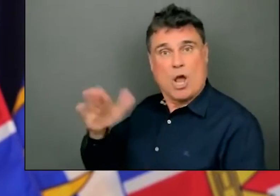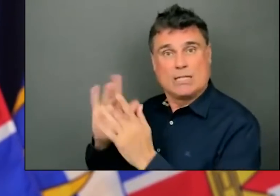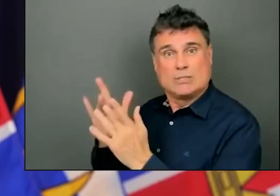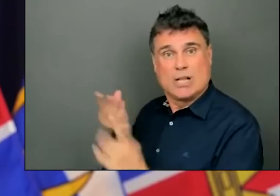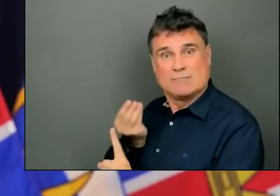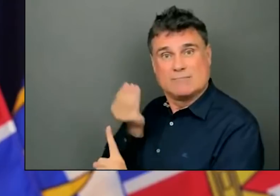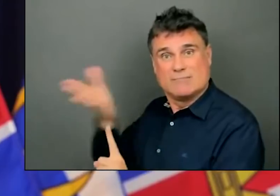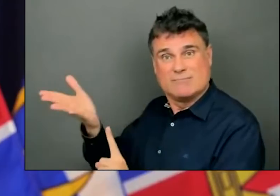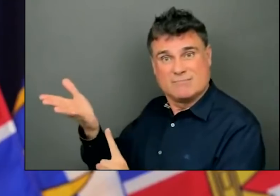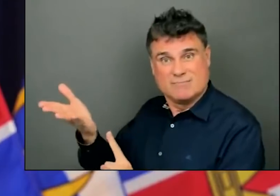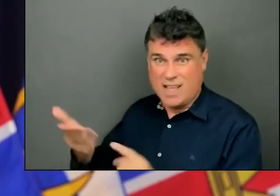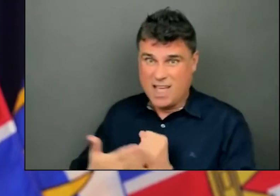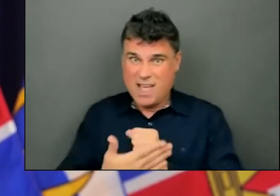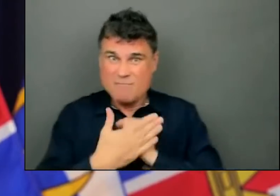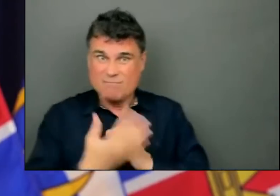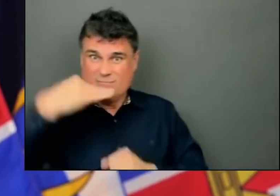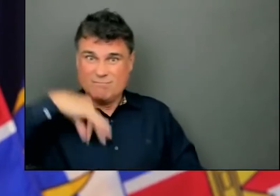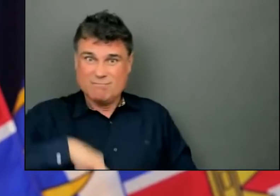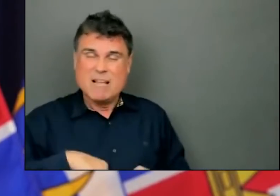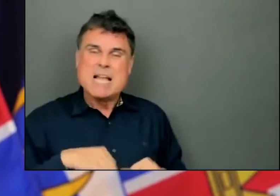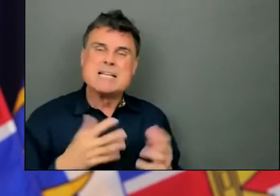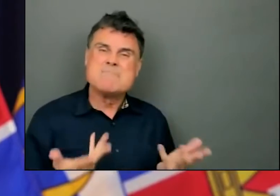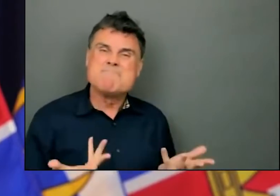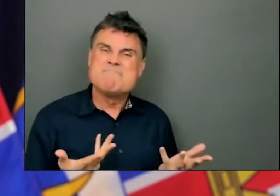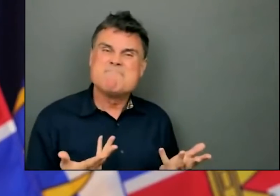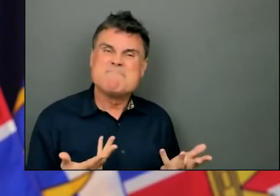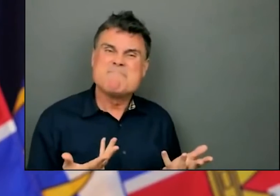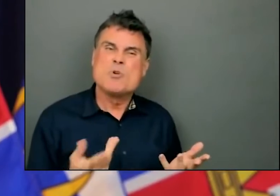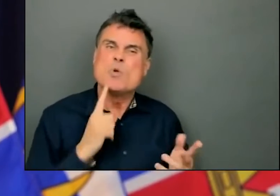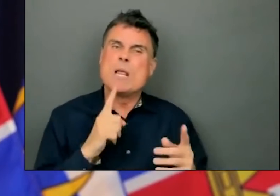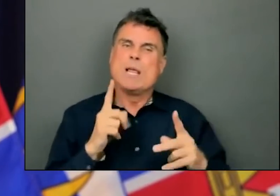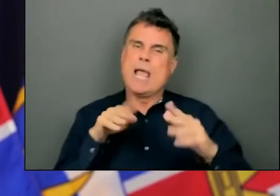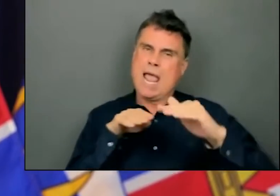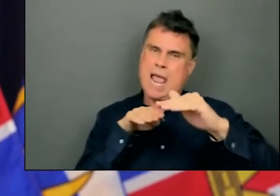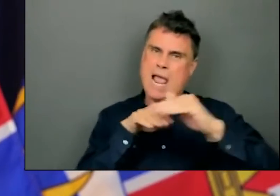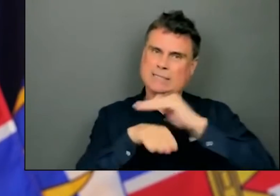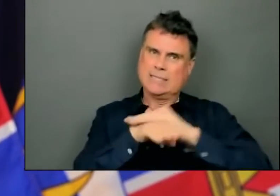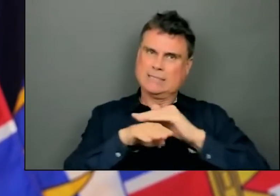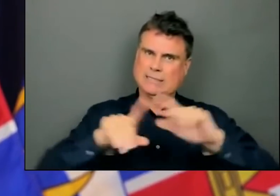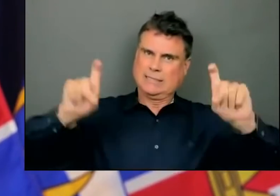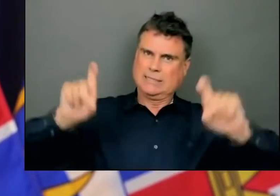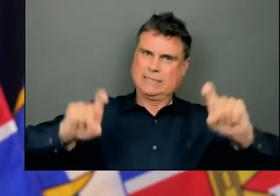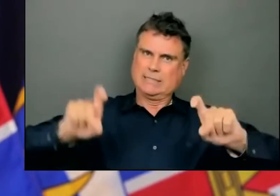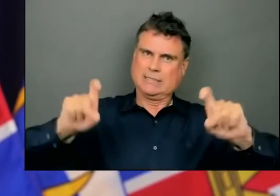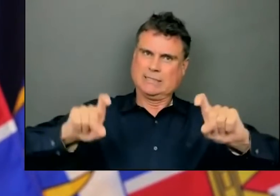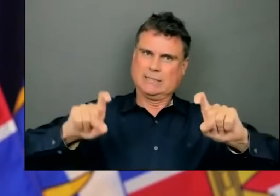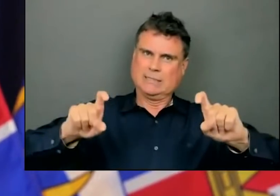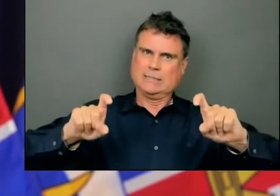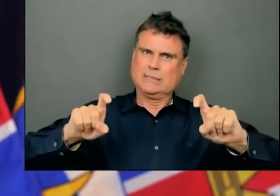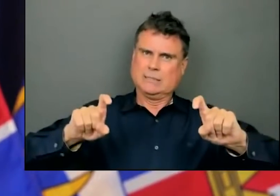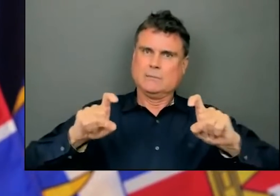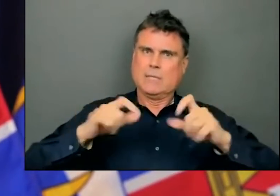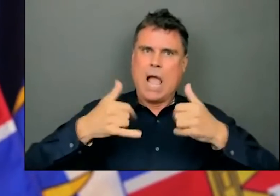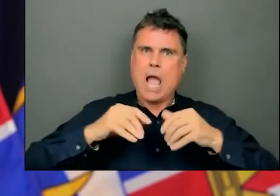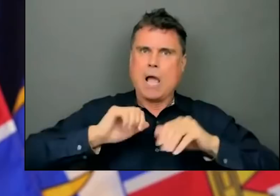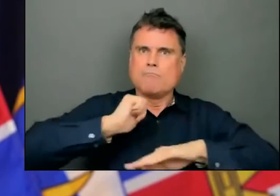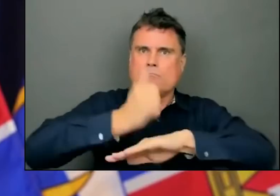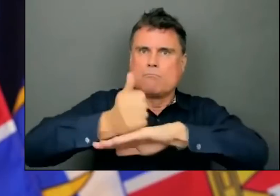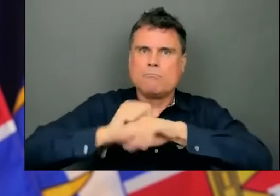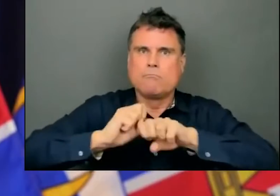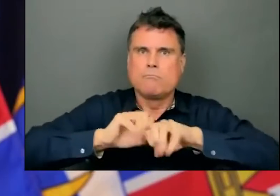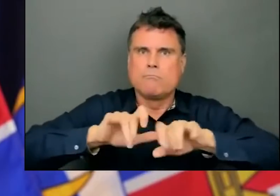as testing is access to testing is increasing to the rapid tests, but it can be something where we